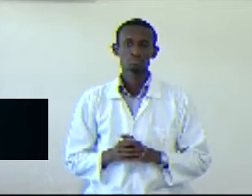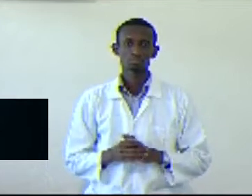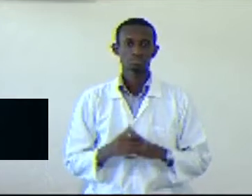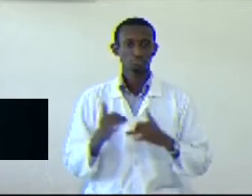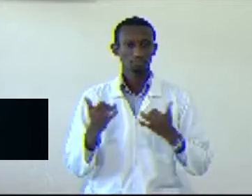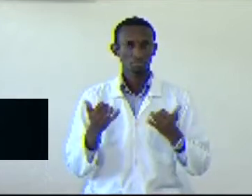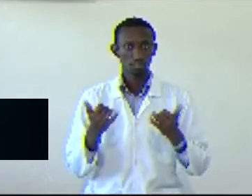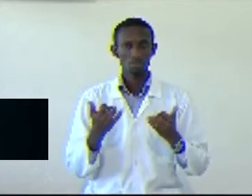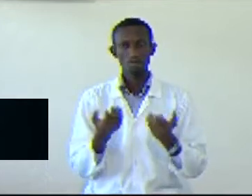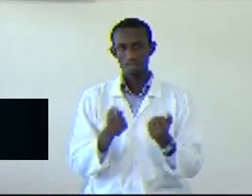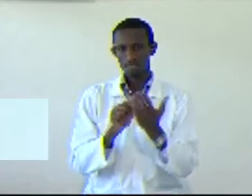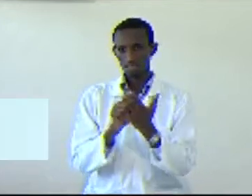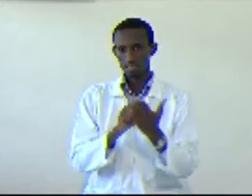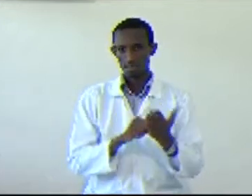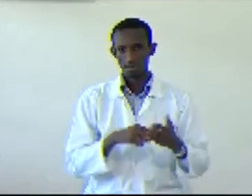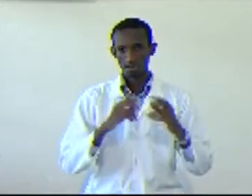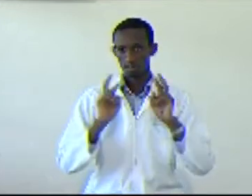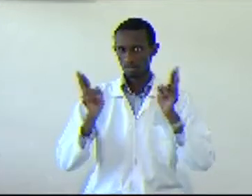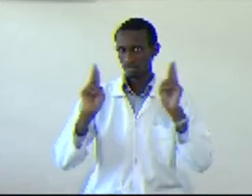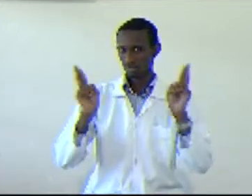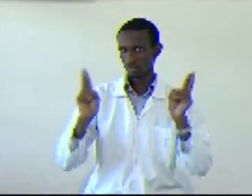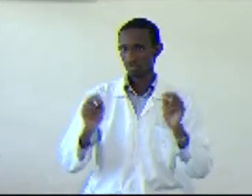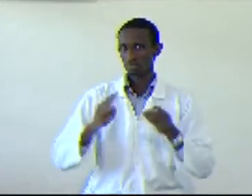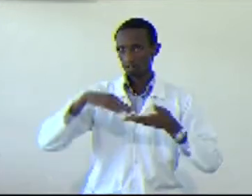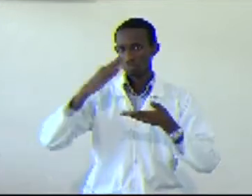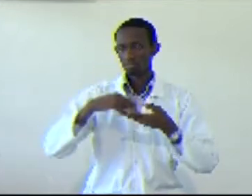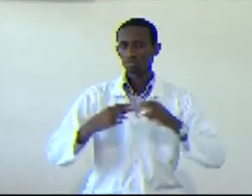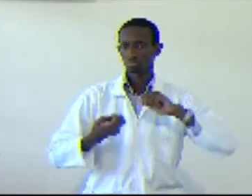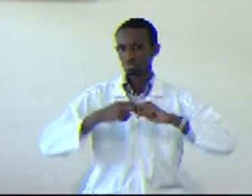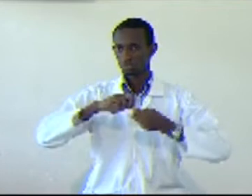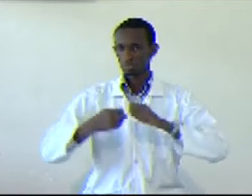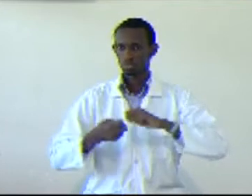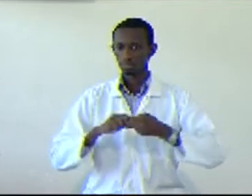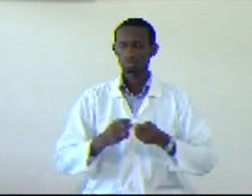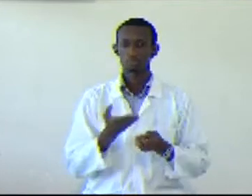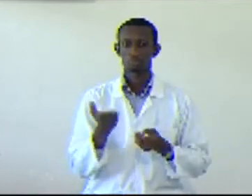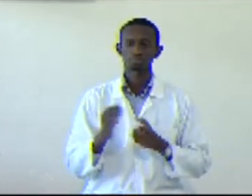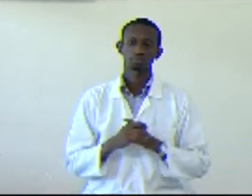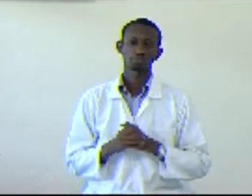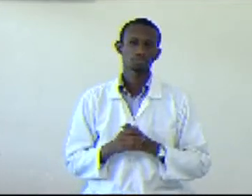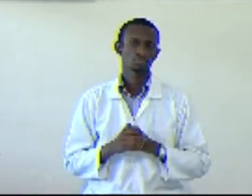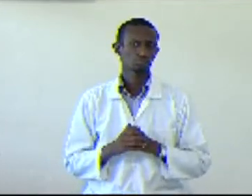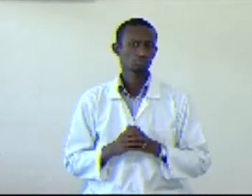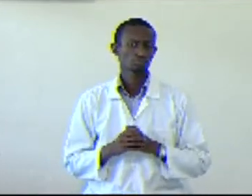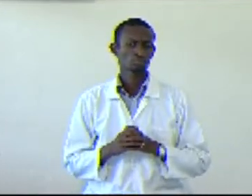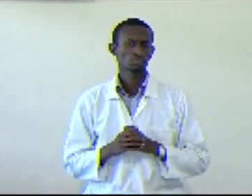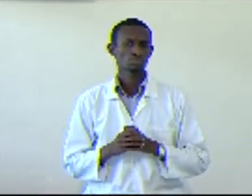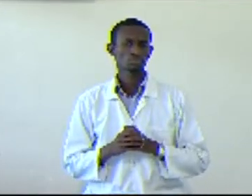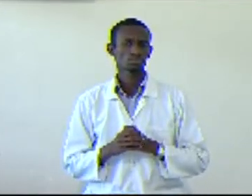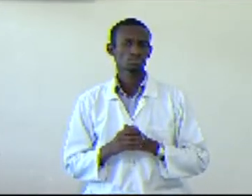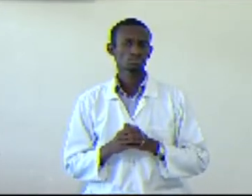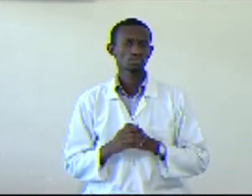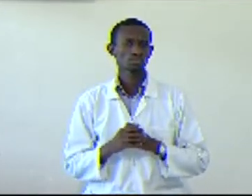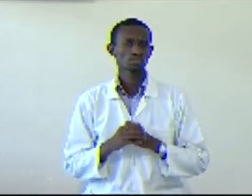with your calculators and the physics notebook to write down some explanations, right? And you